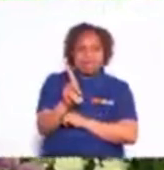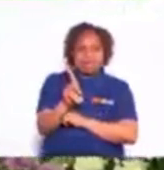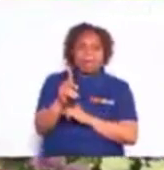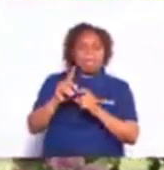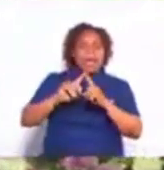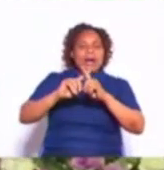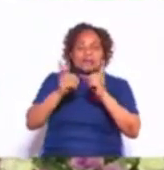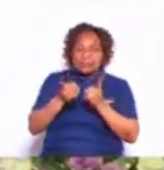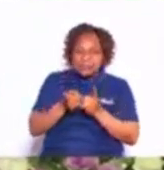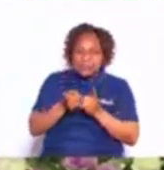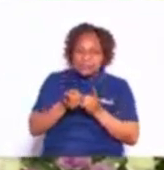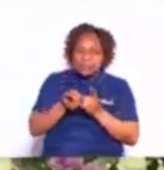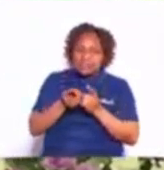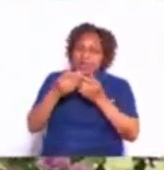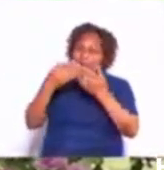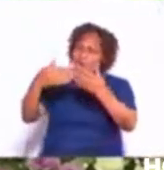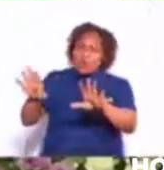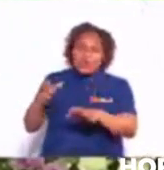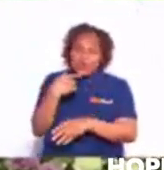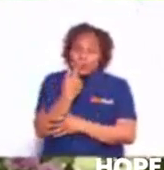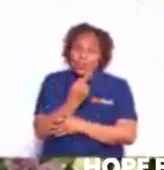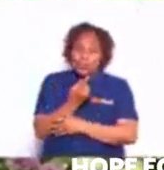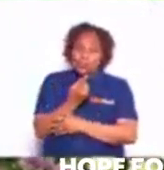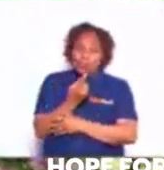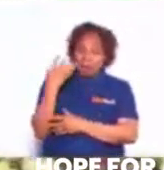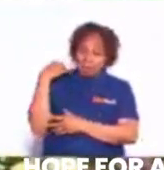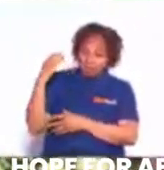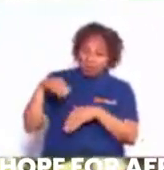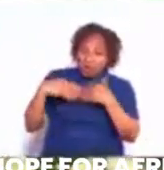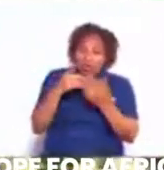But who is losing? Your boss or you?